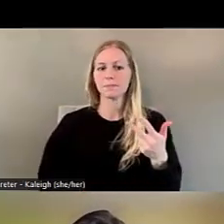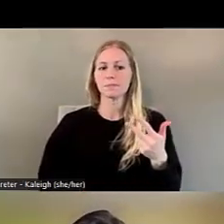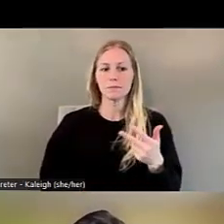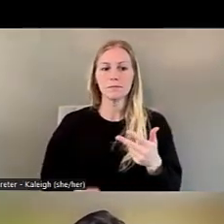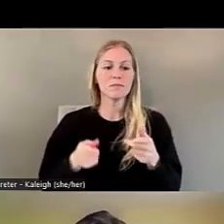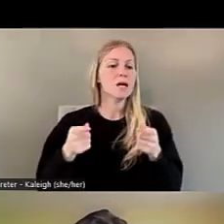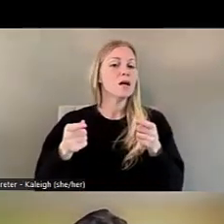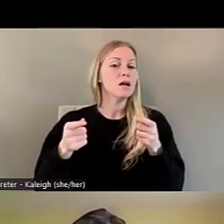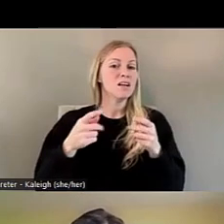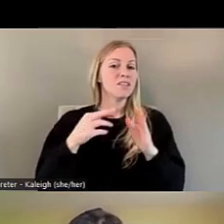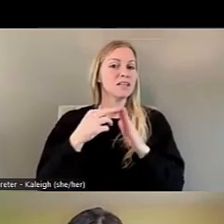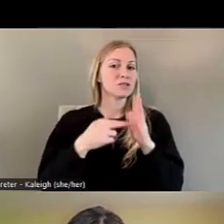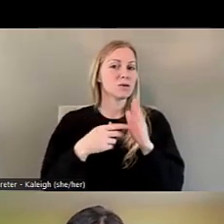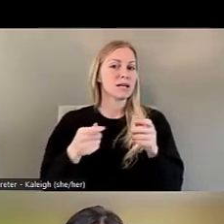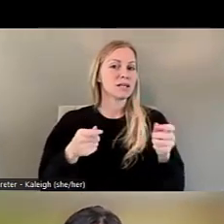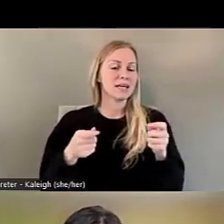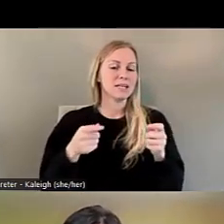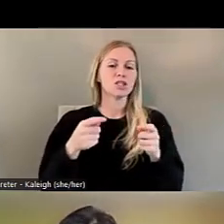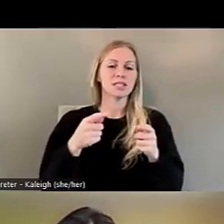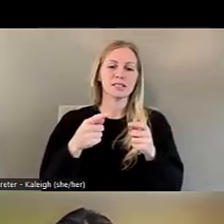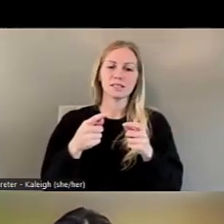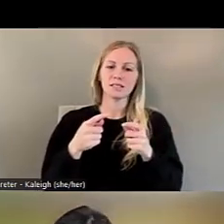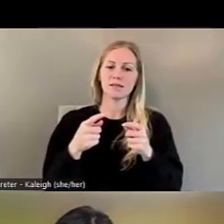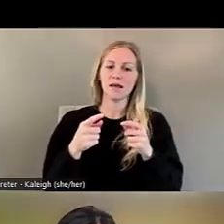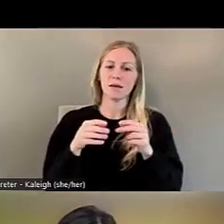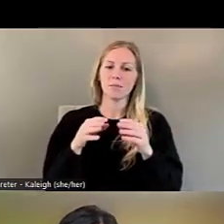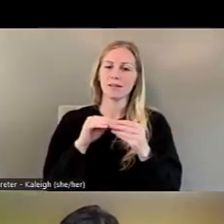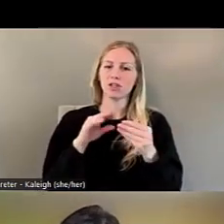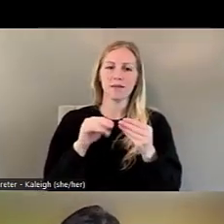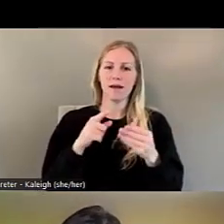regulations specify that timeout rooms cannot be locked.